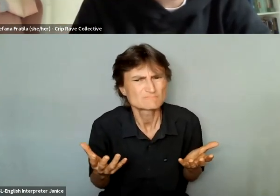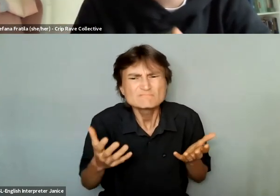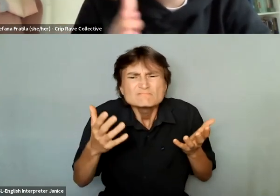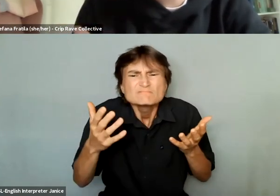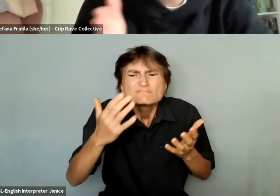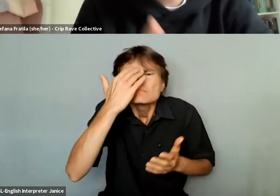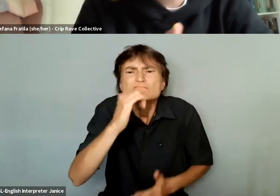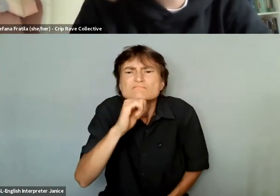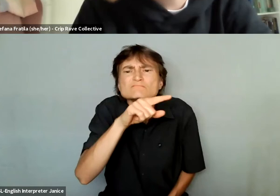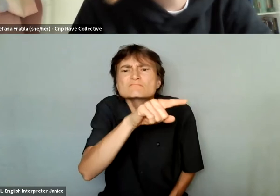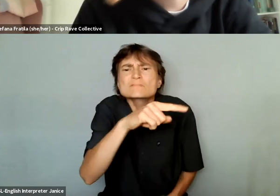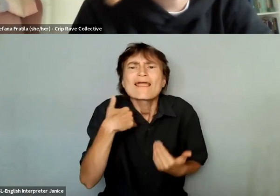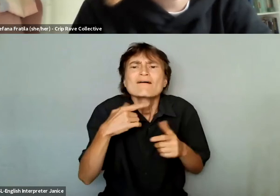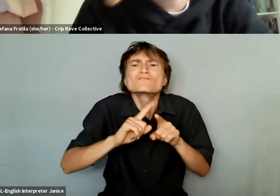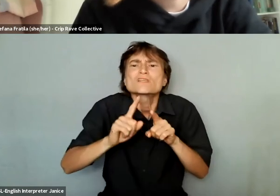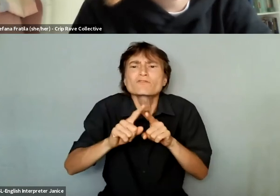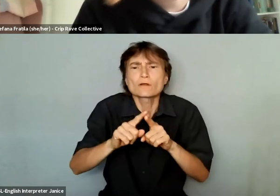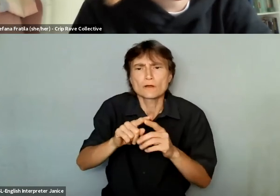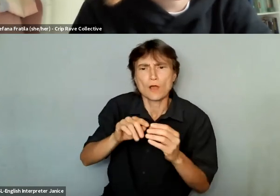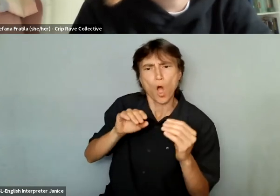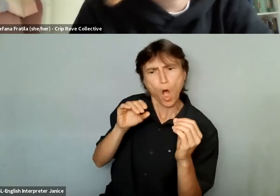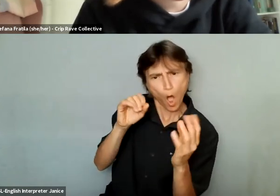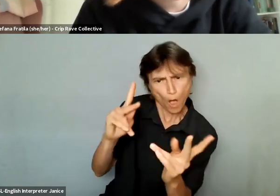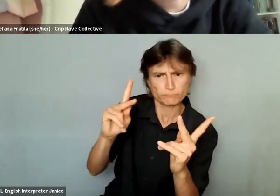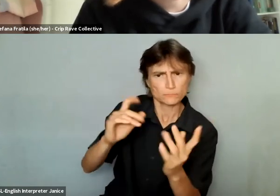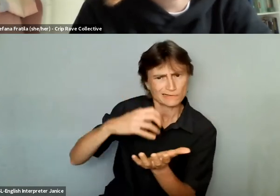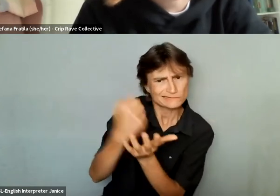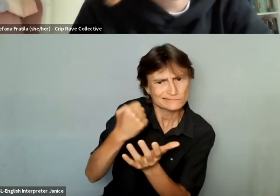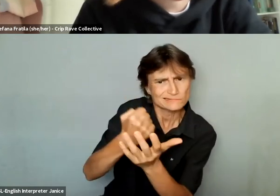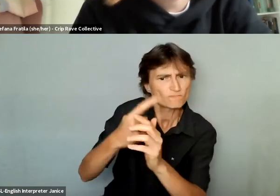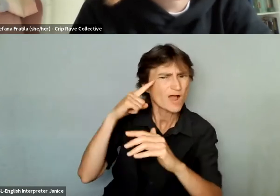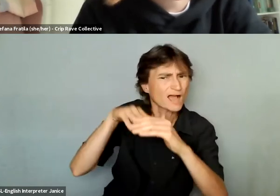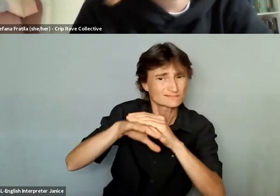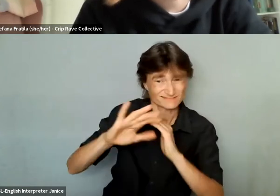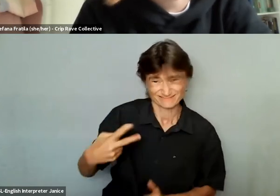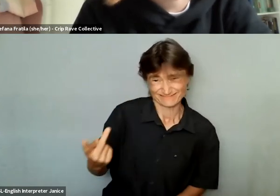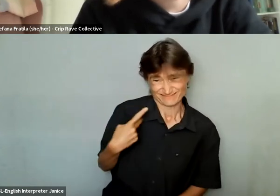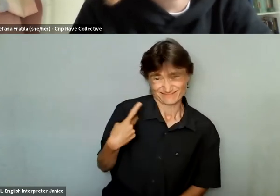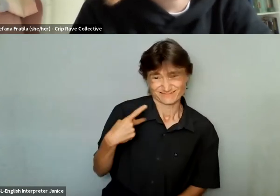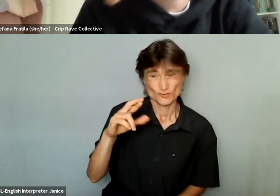different kinds of access points, I think, is something that Renee and I think a lot about with CRIP RAVE. So